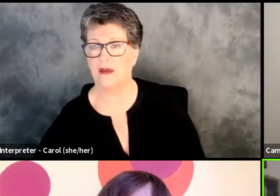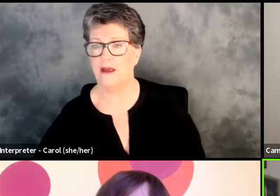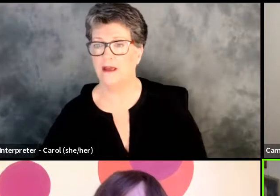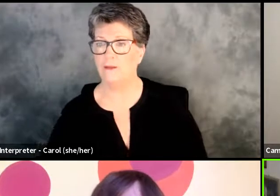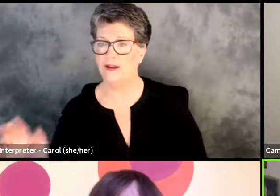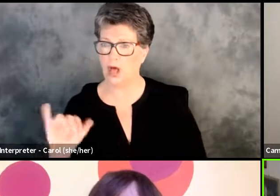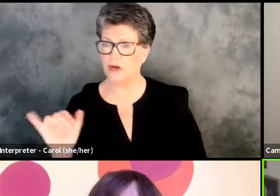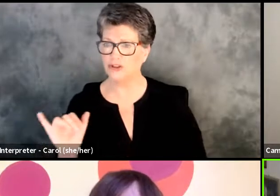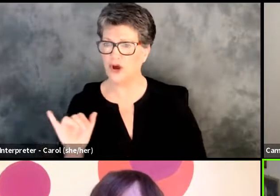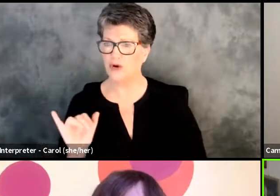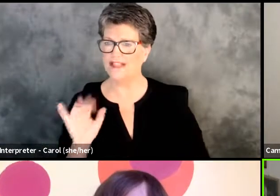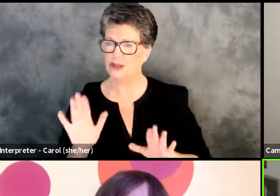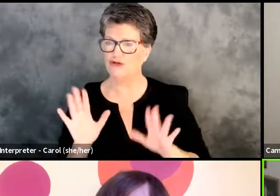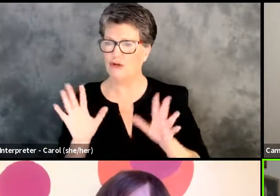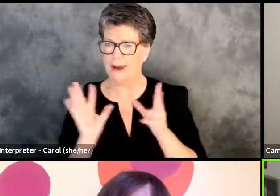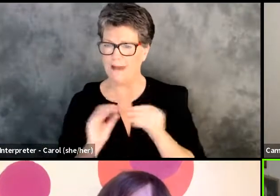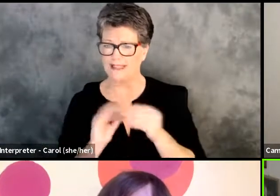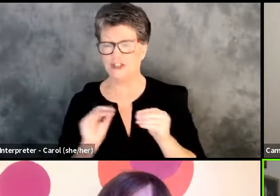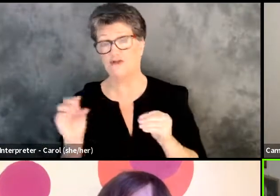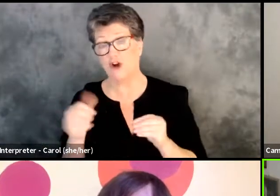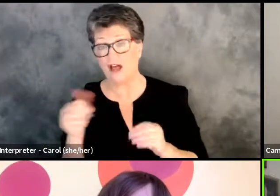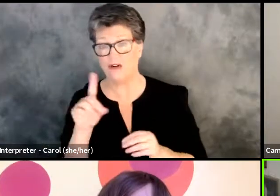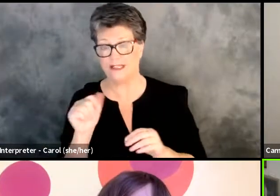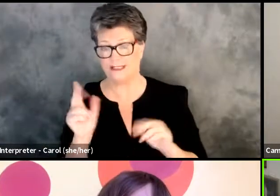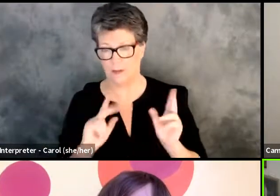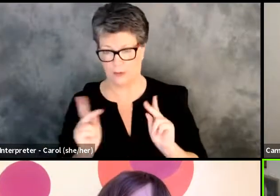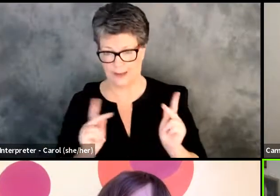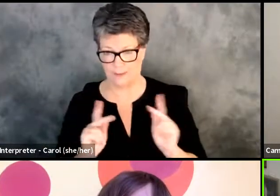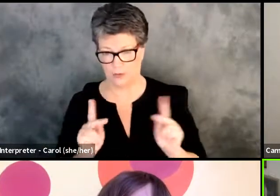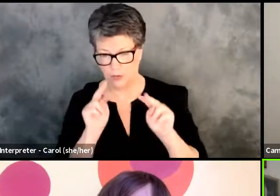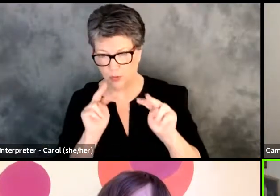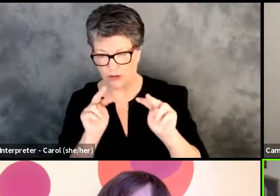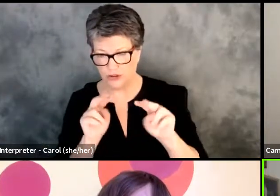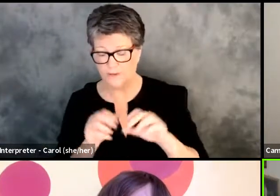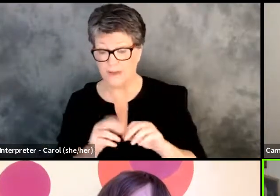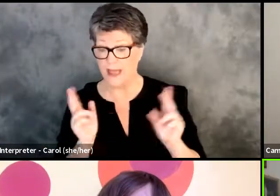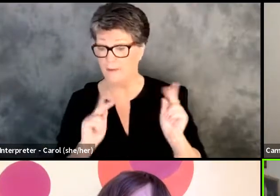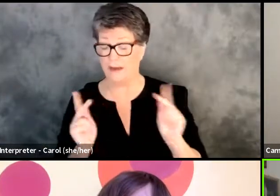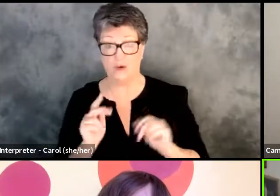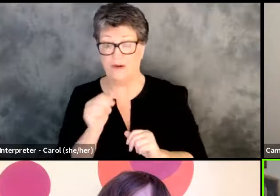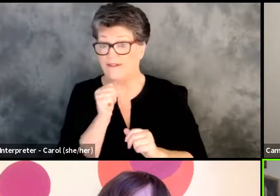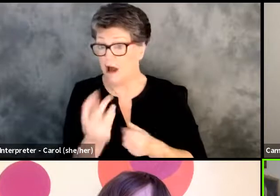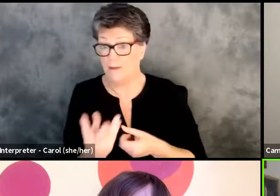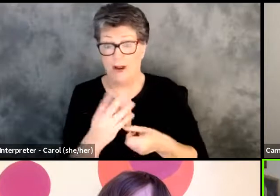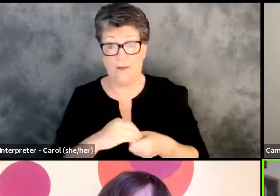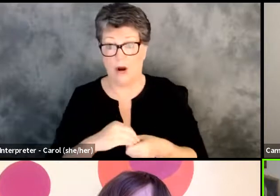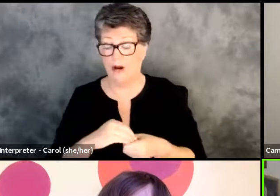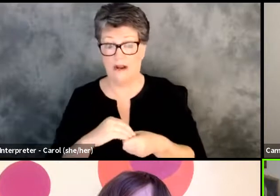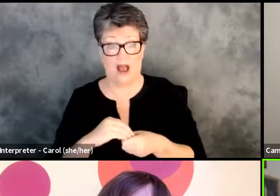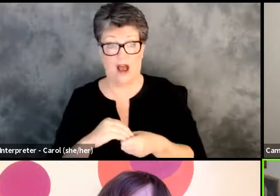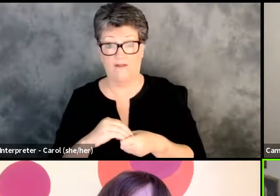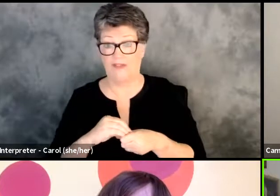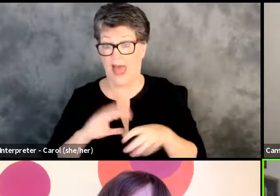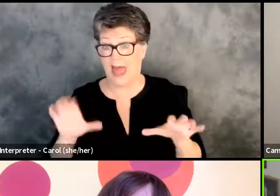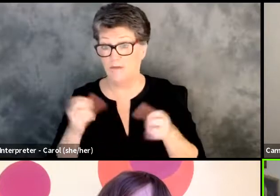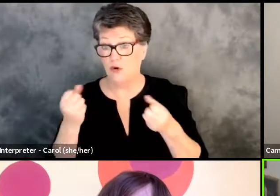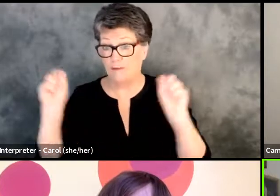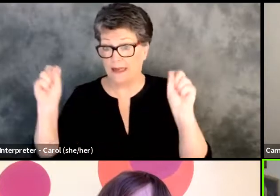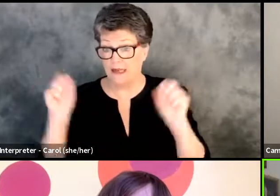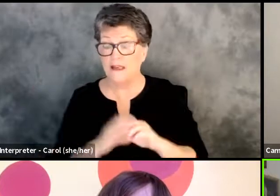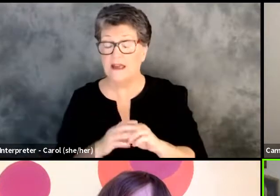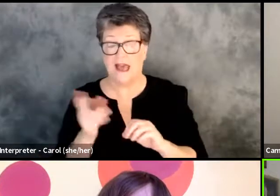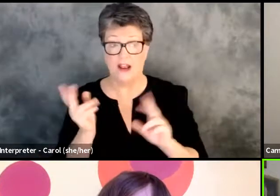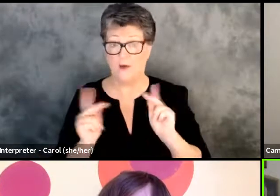great message for other disabled people, people who have not been a part of the movement, and for the bigger